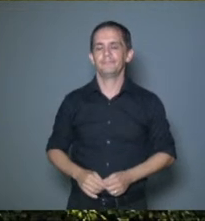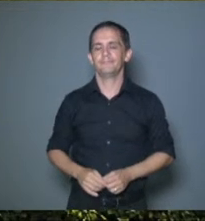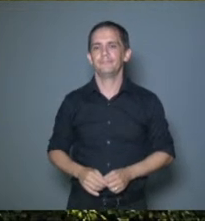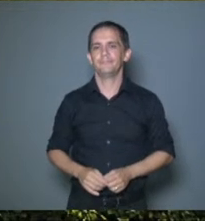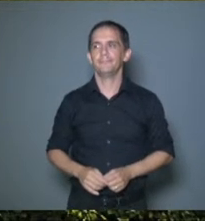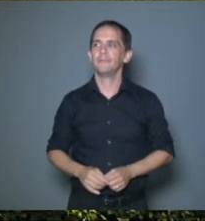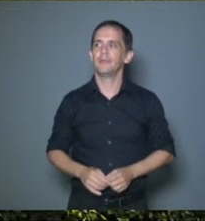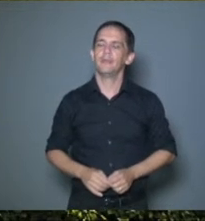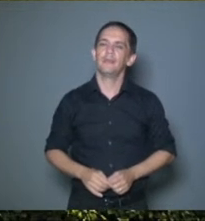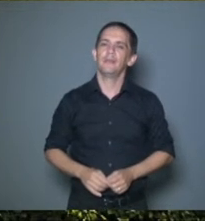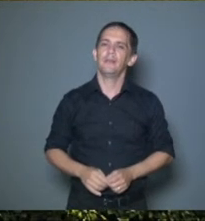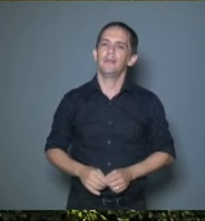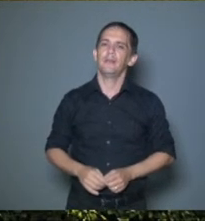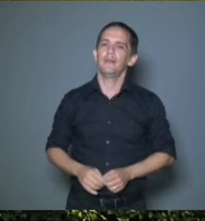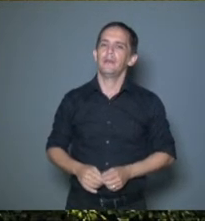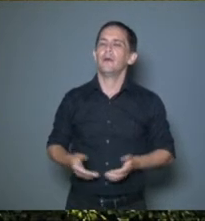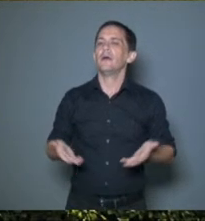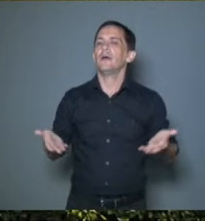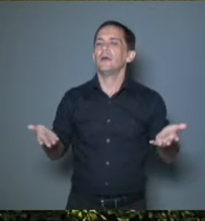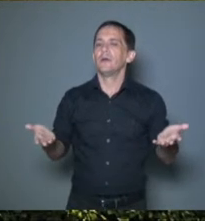Now I'd like to show you